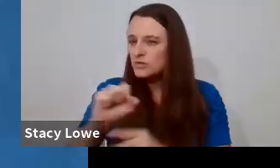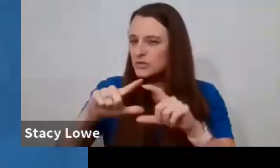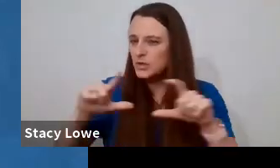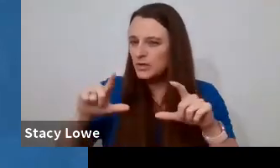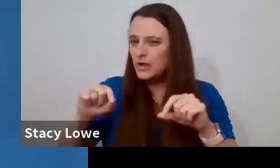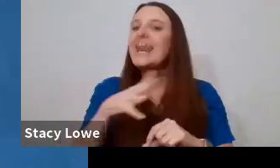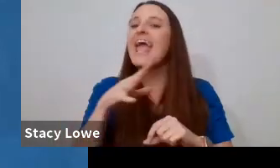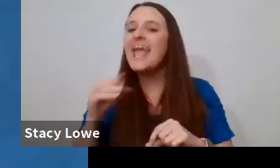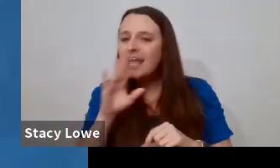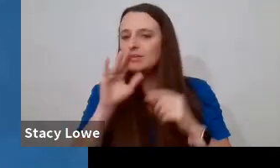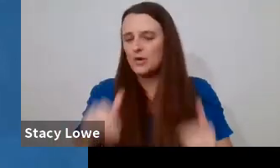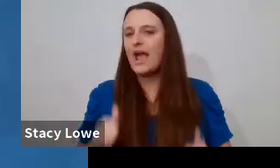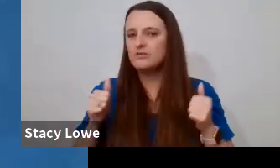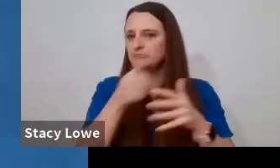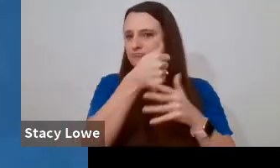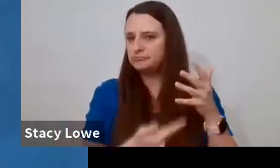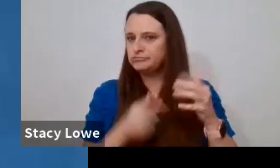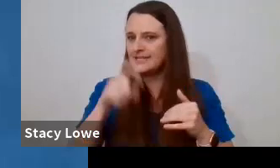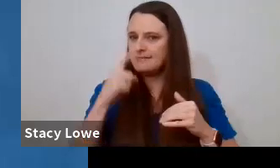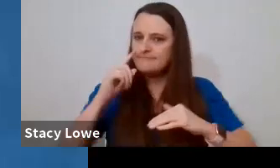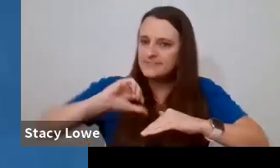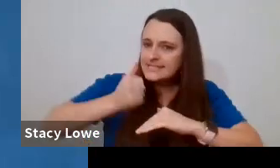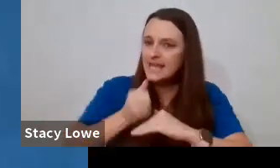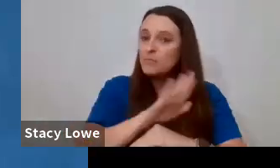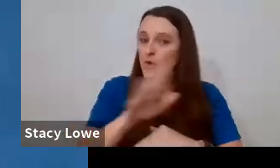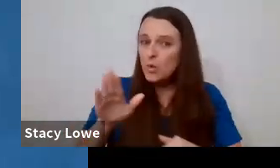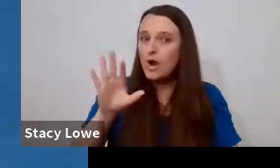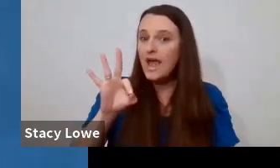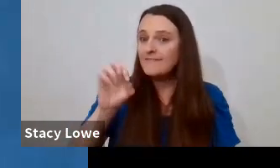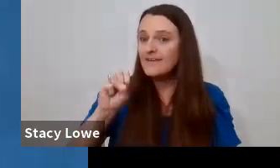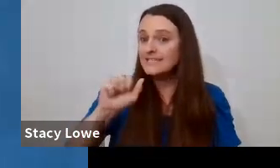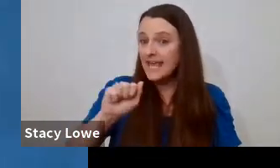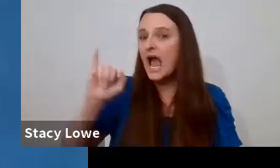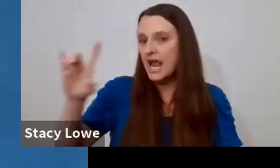are needed to set up the FSA IDs.